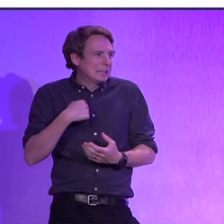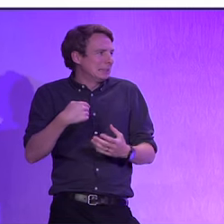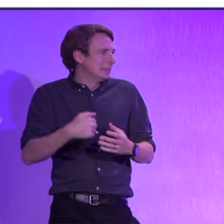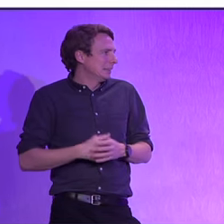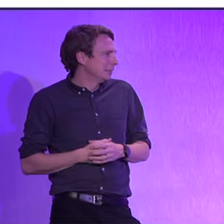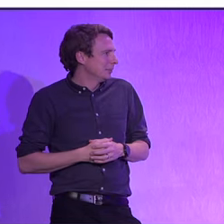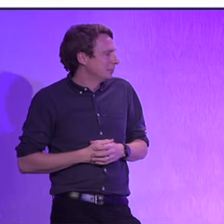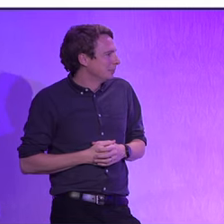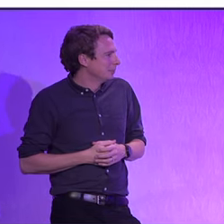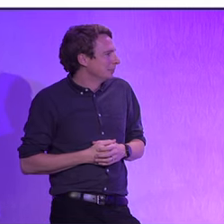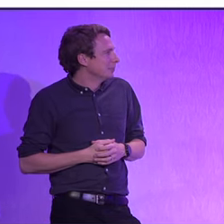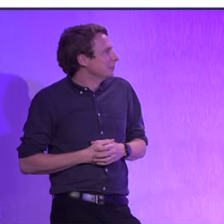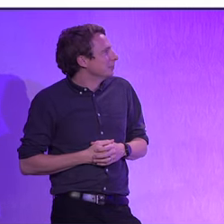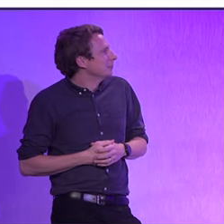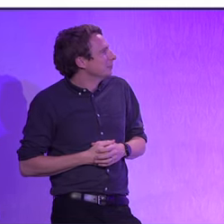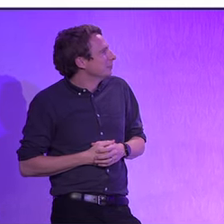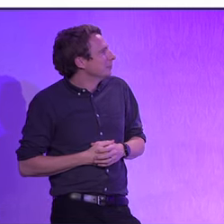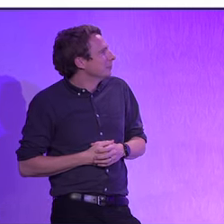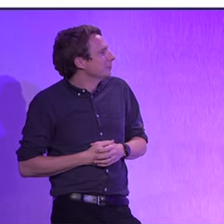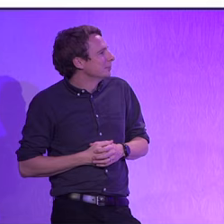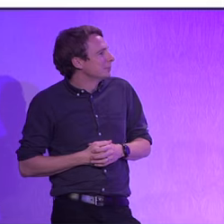God, witness me!